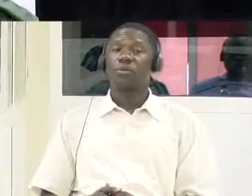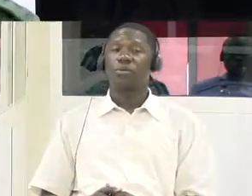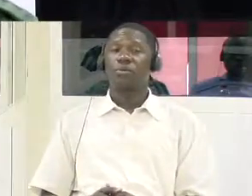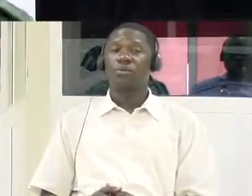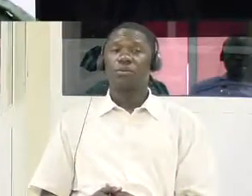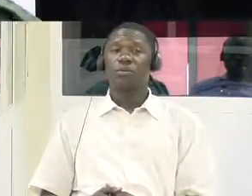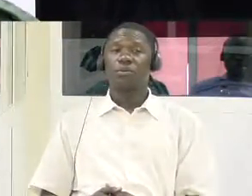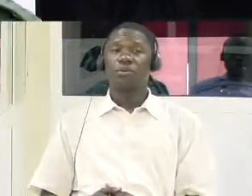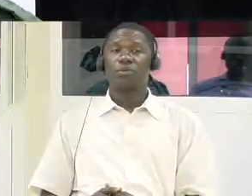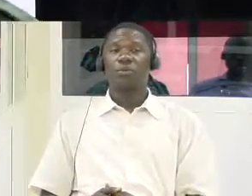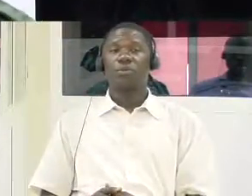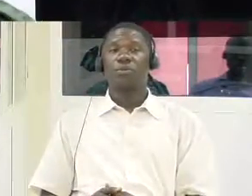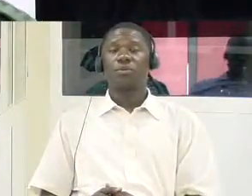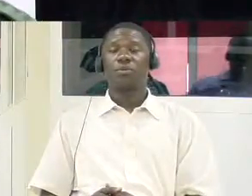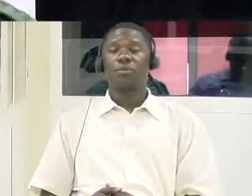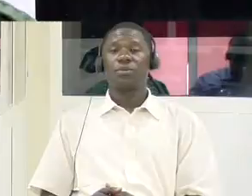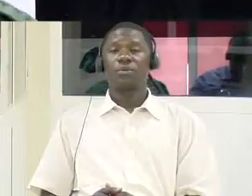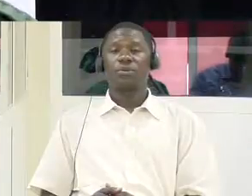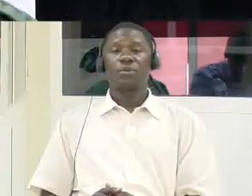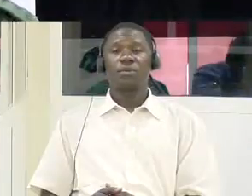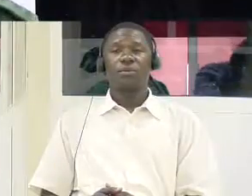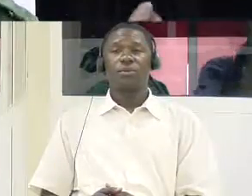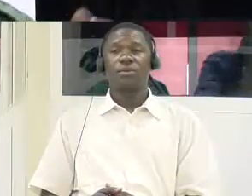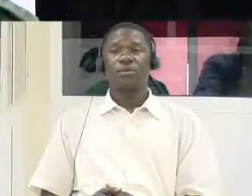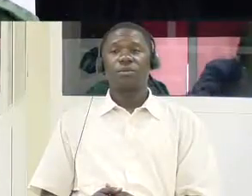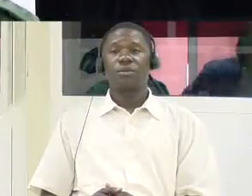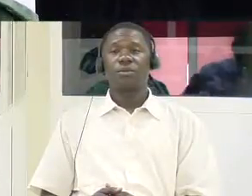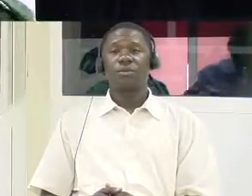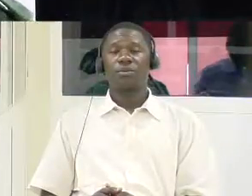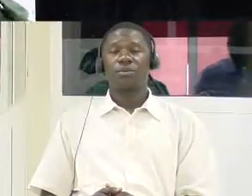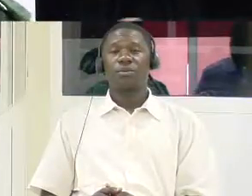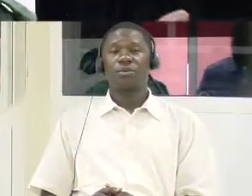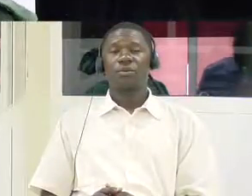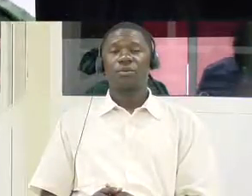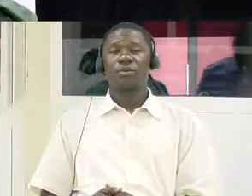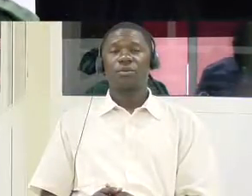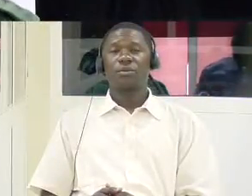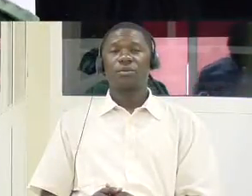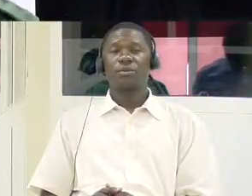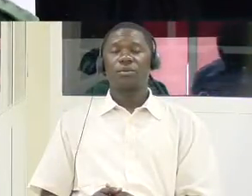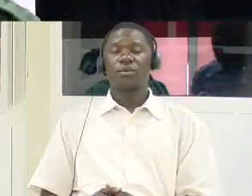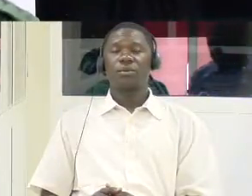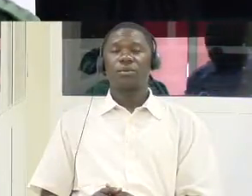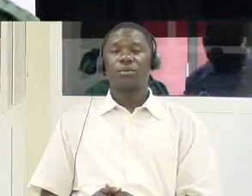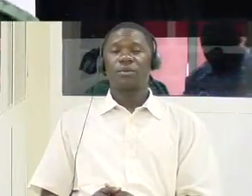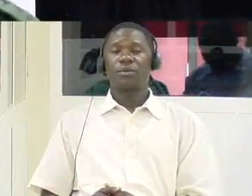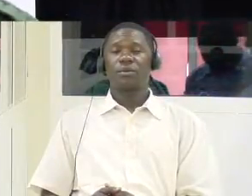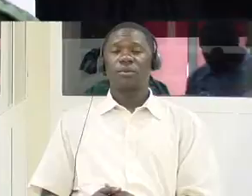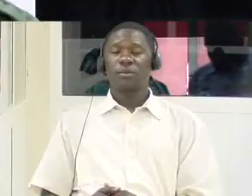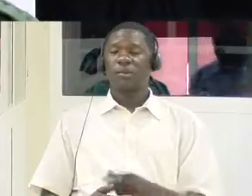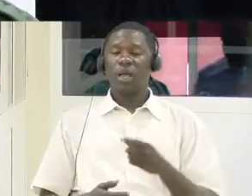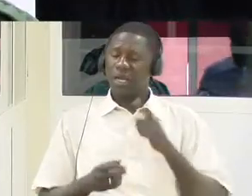to ridiculing him. That what mechanisms are there, we have empty hands. He said, "Bah, don't